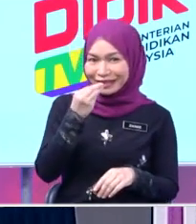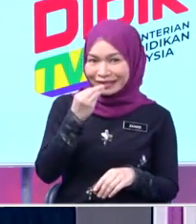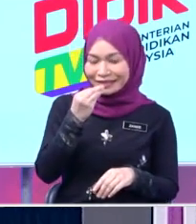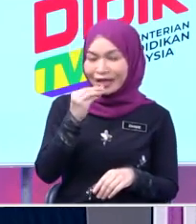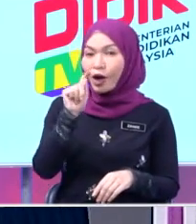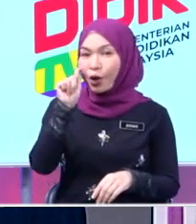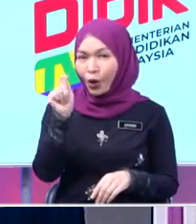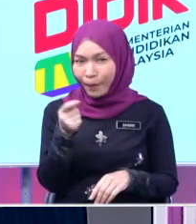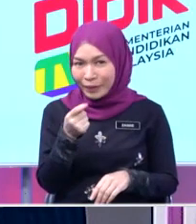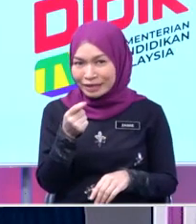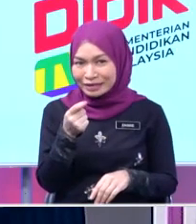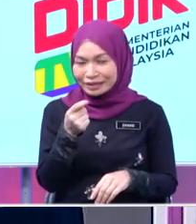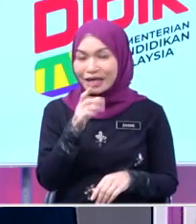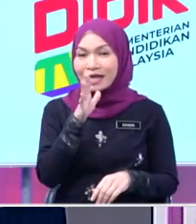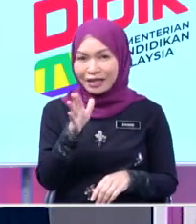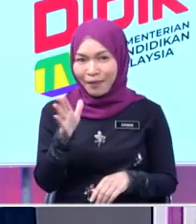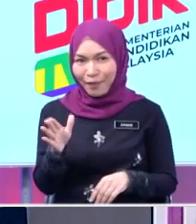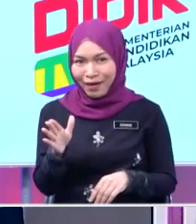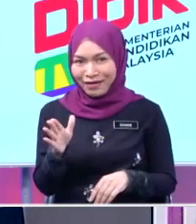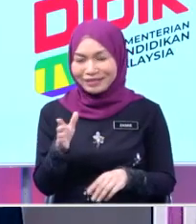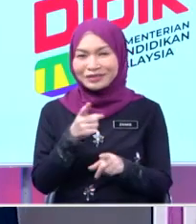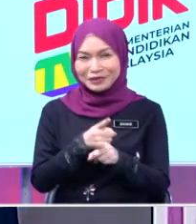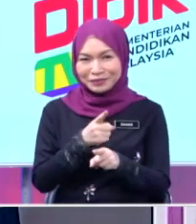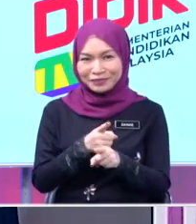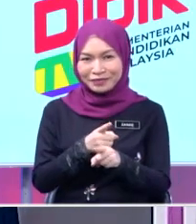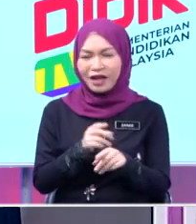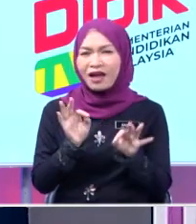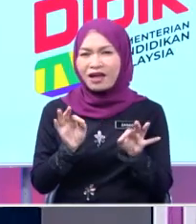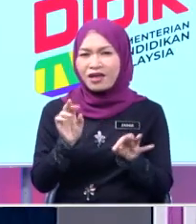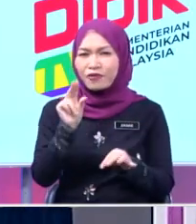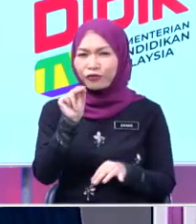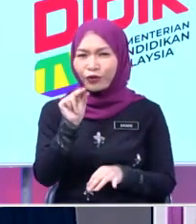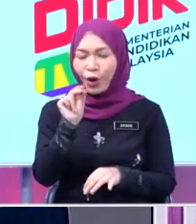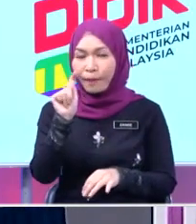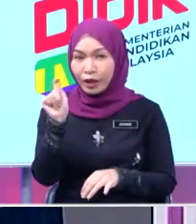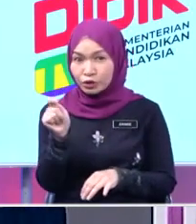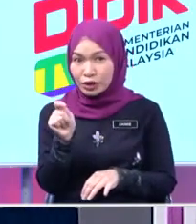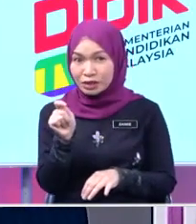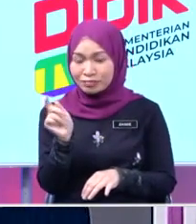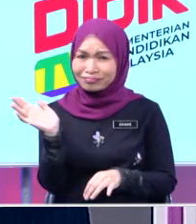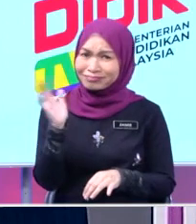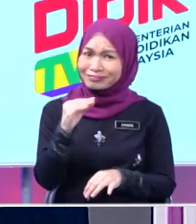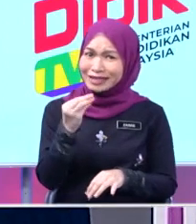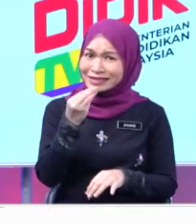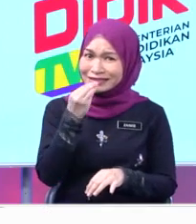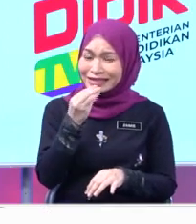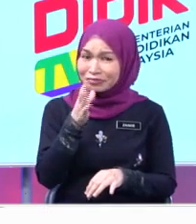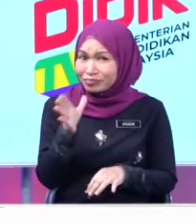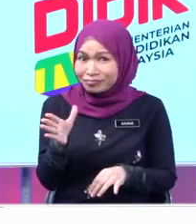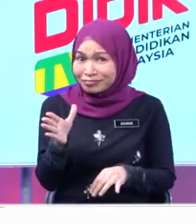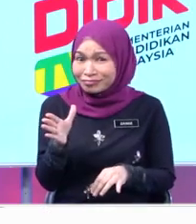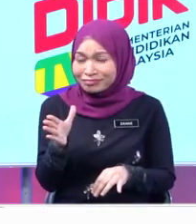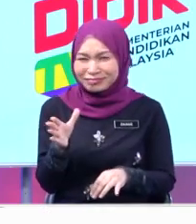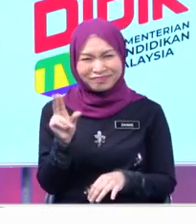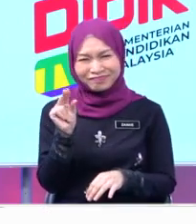but I just want to touch on a little bit. My favorite is actually the one from St. Paul United Church of Christ. Okay, let's read it